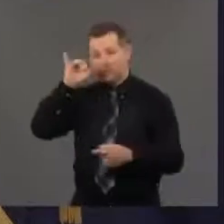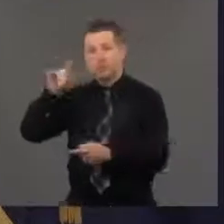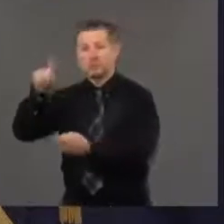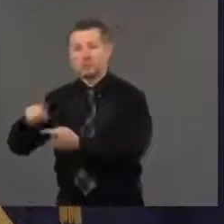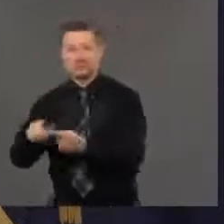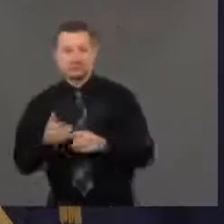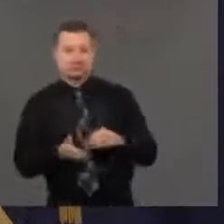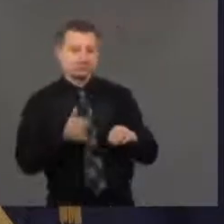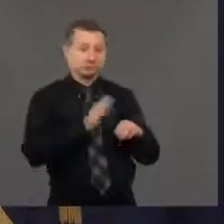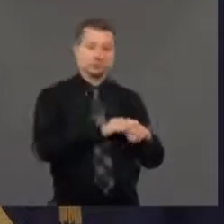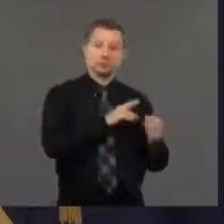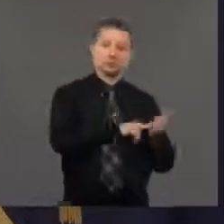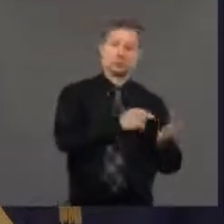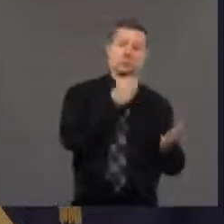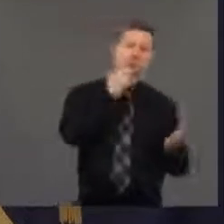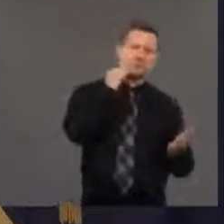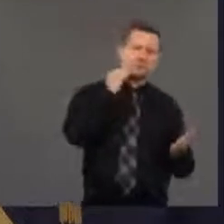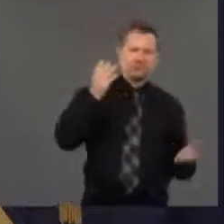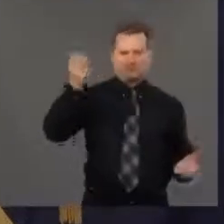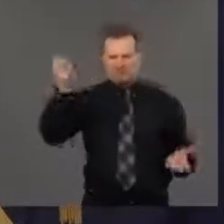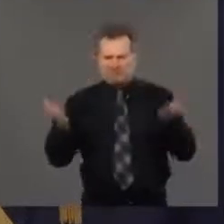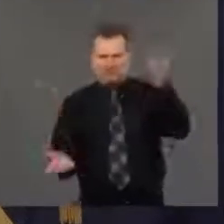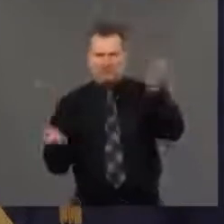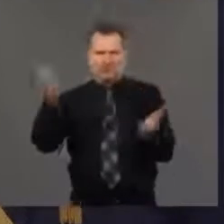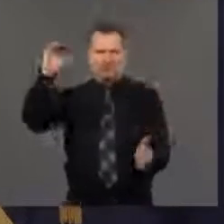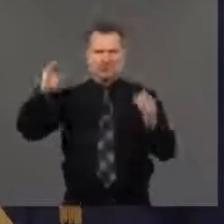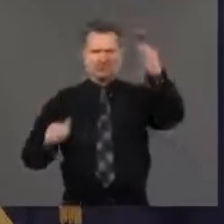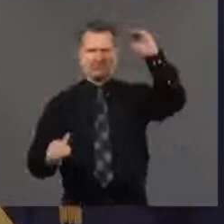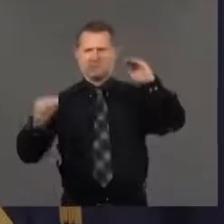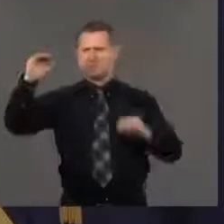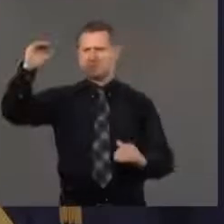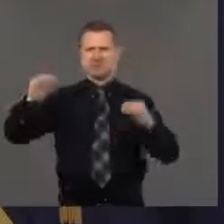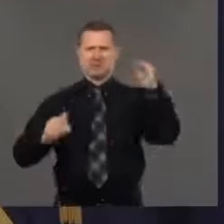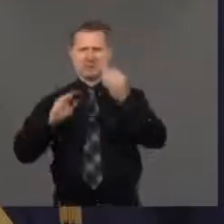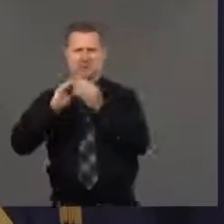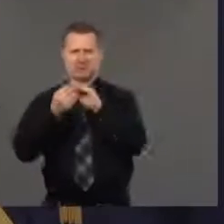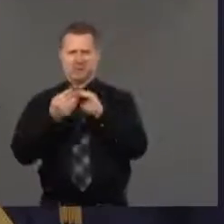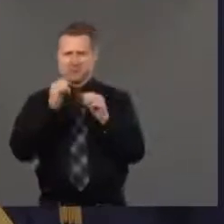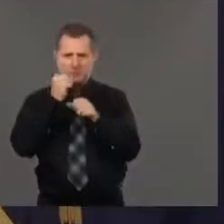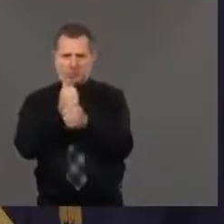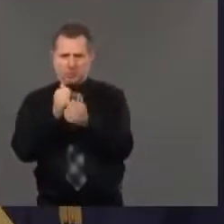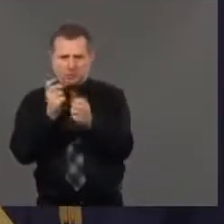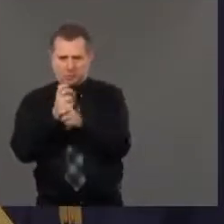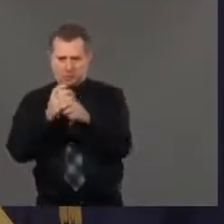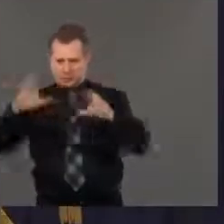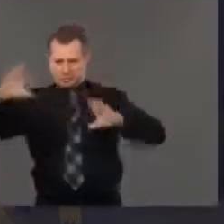and reduce the hospitalization. But, you add the two numbers together, it's the number.